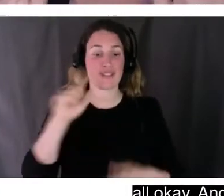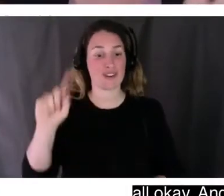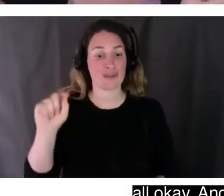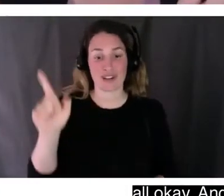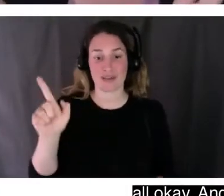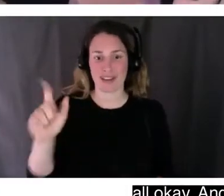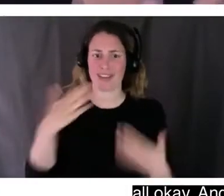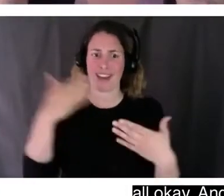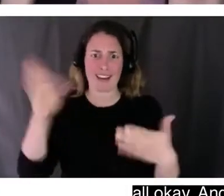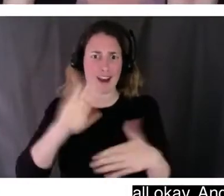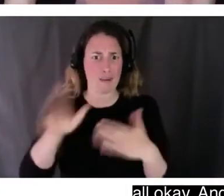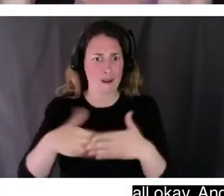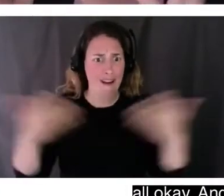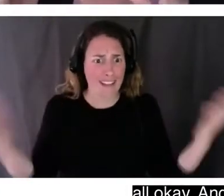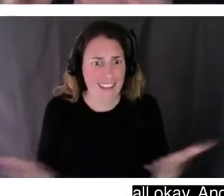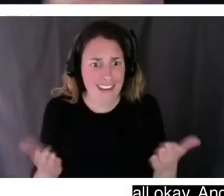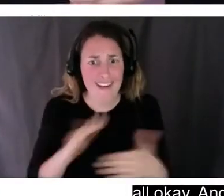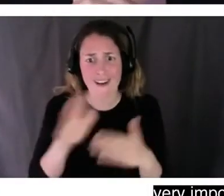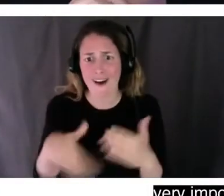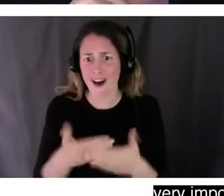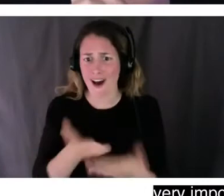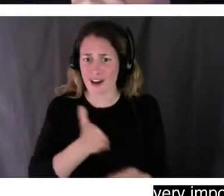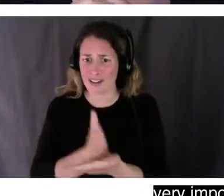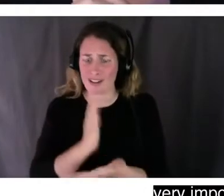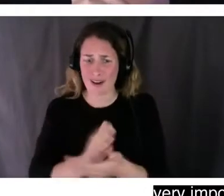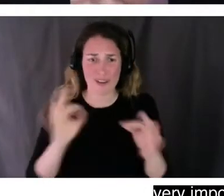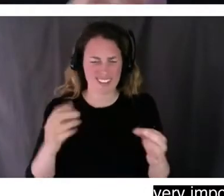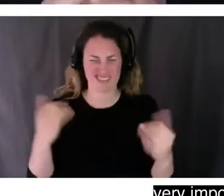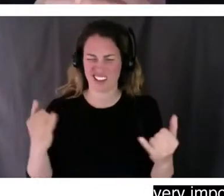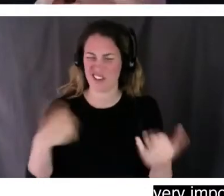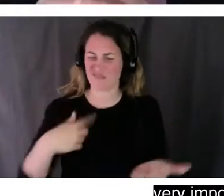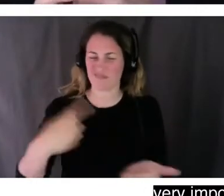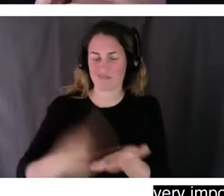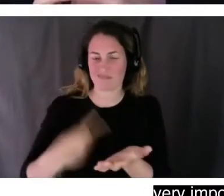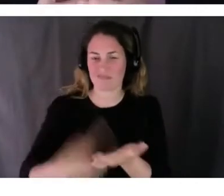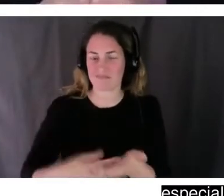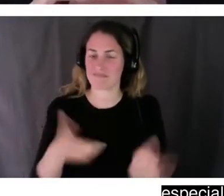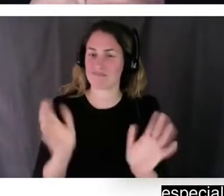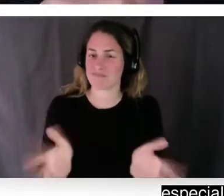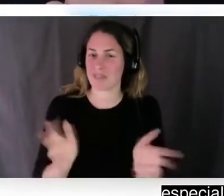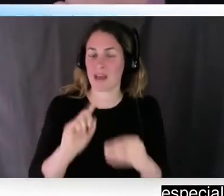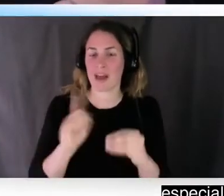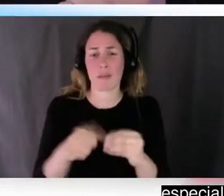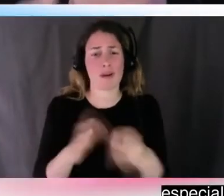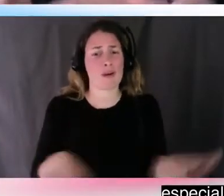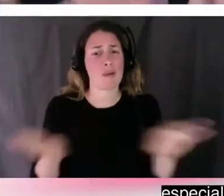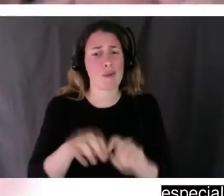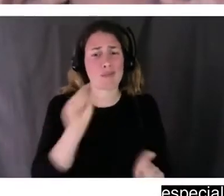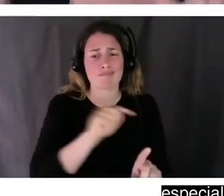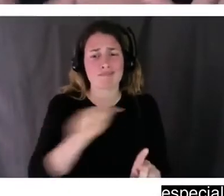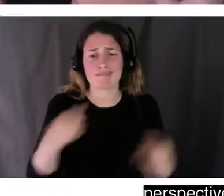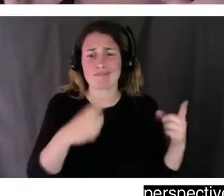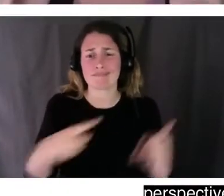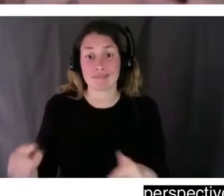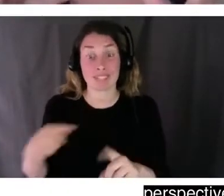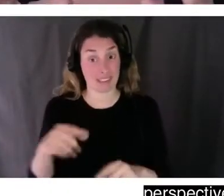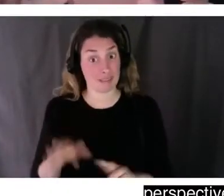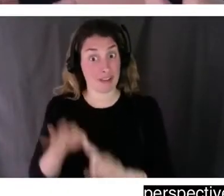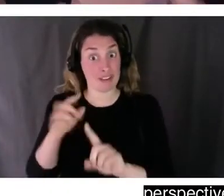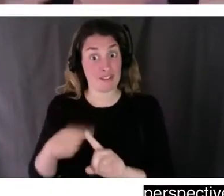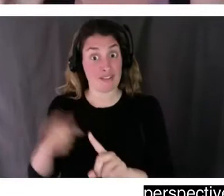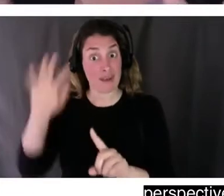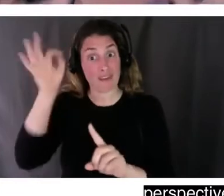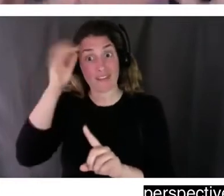all okay. And we're going to chat about some very important things that are going on, especially from a federal government